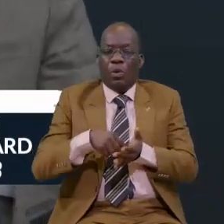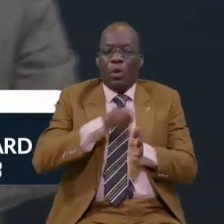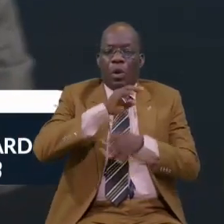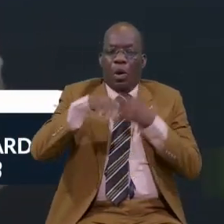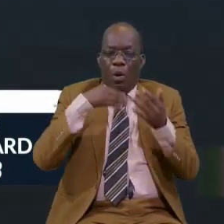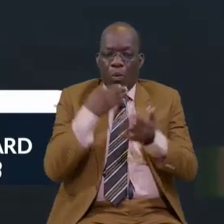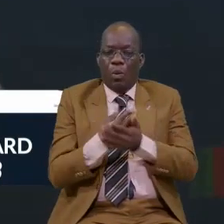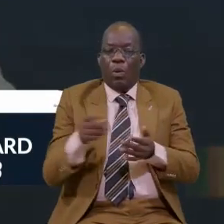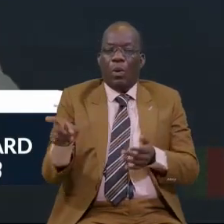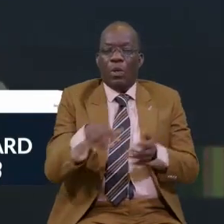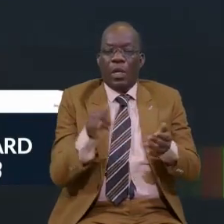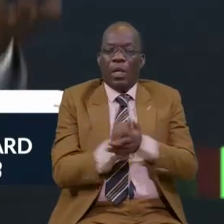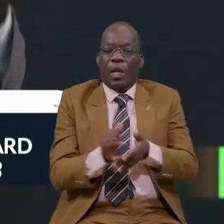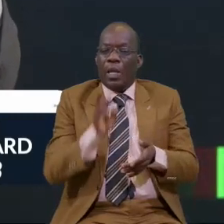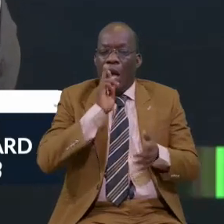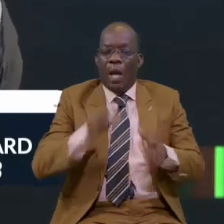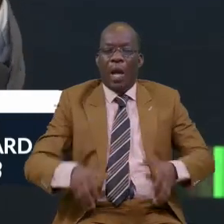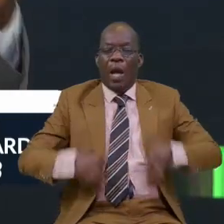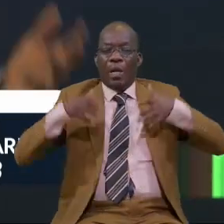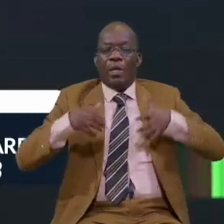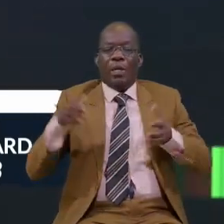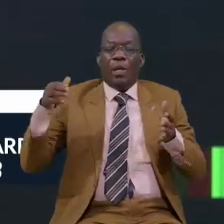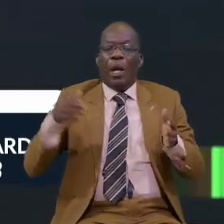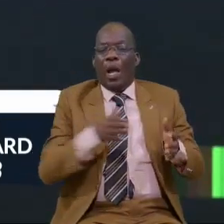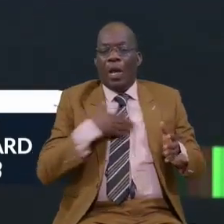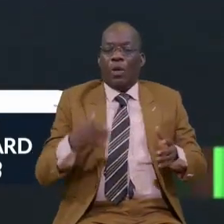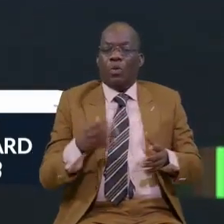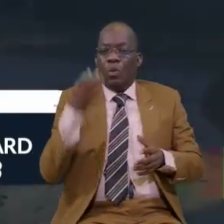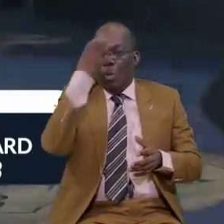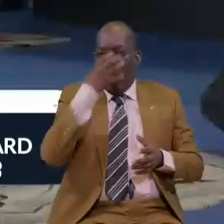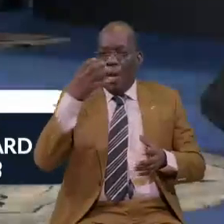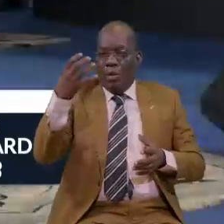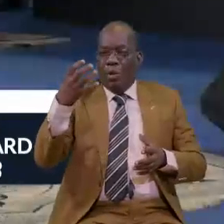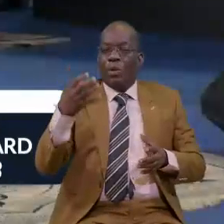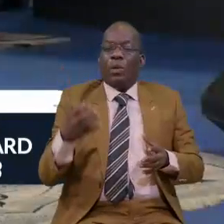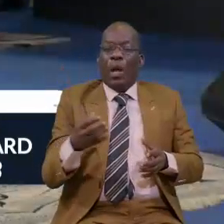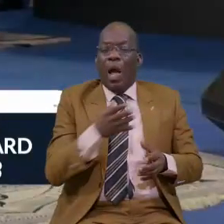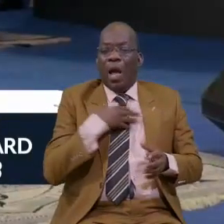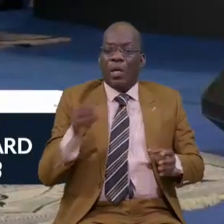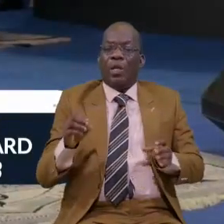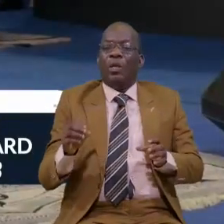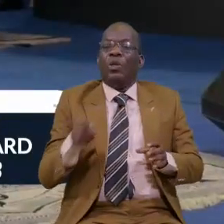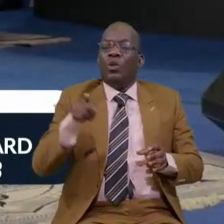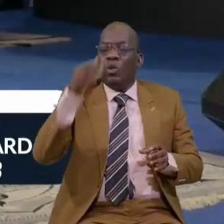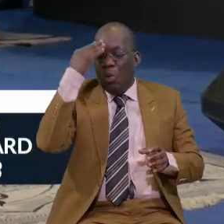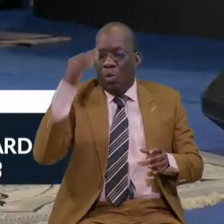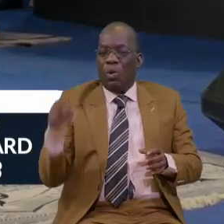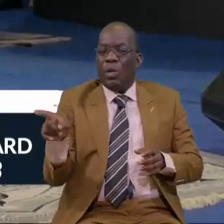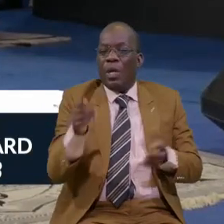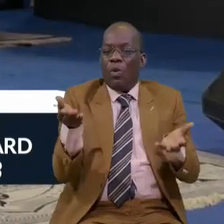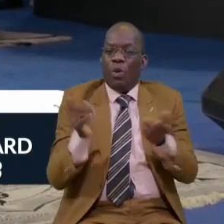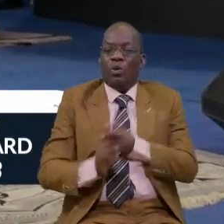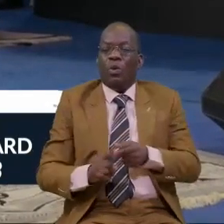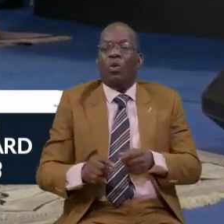were incensed and furious and angry and, you know, they want to kind of tear you